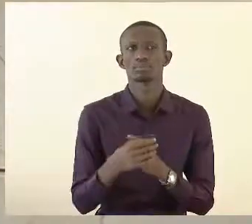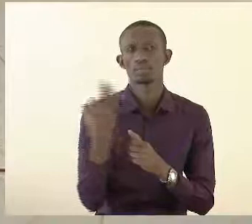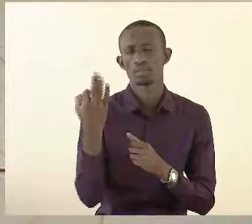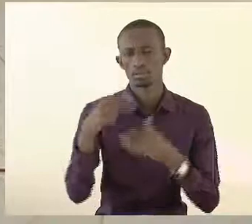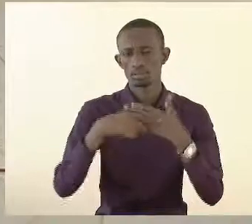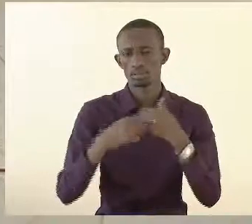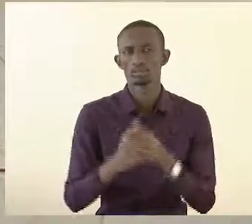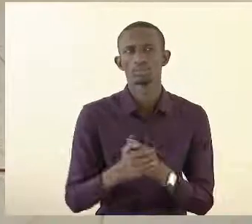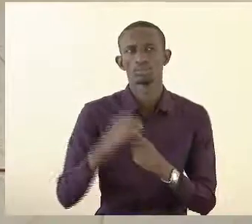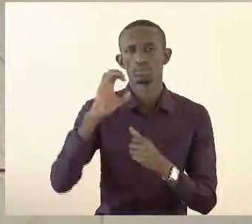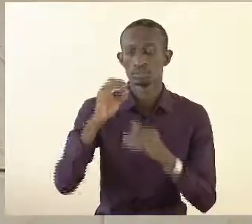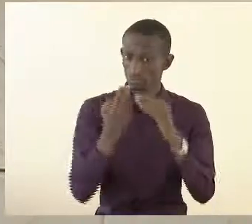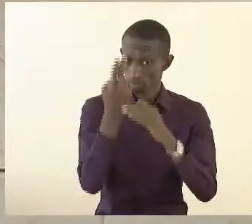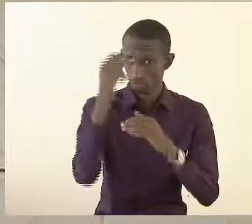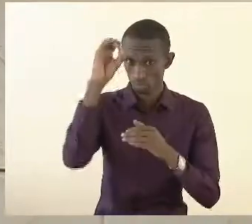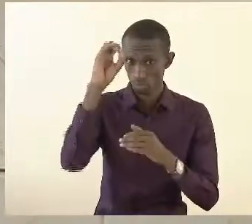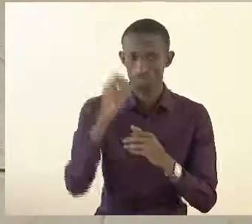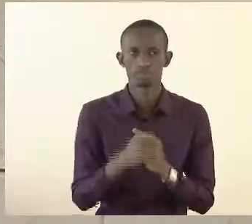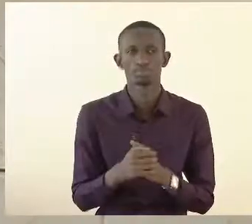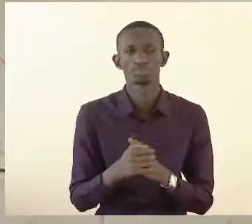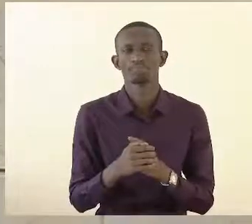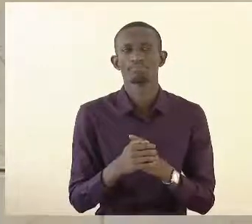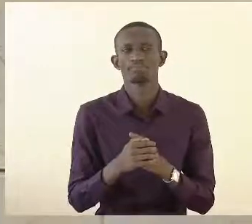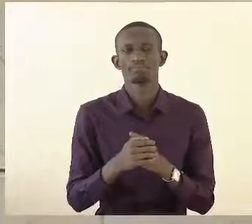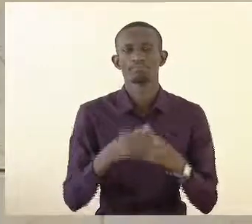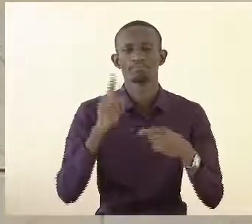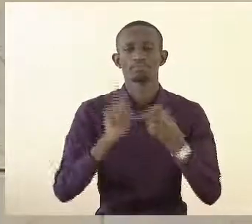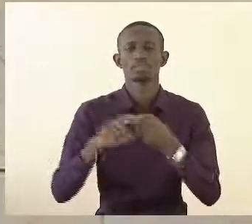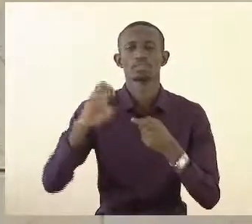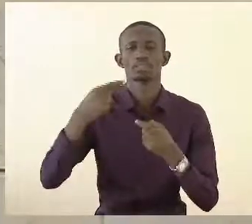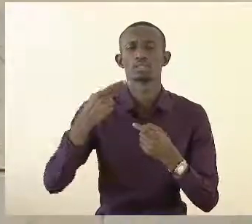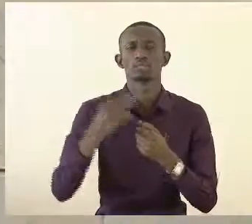CH3COH plus CH2O.